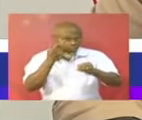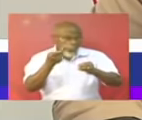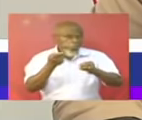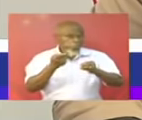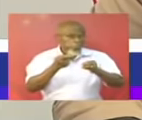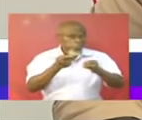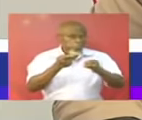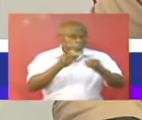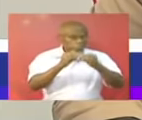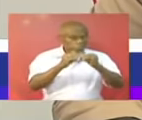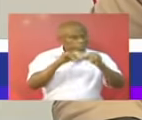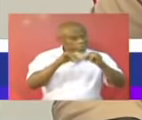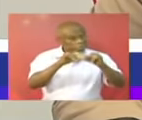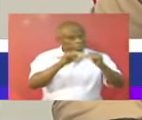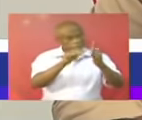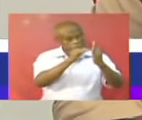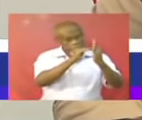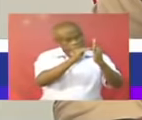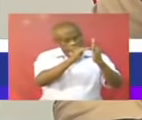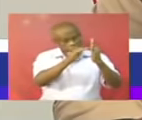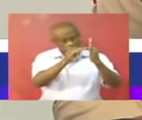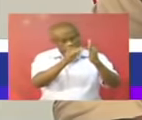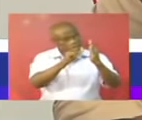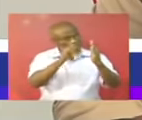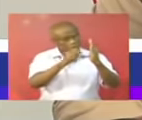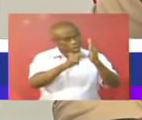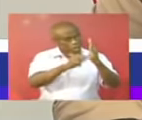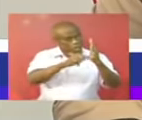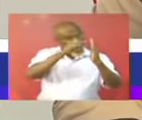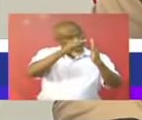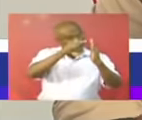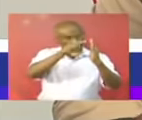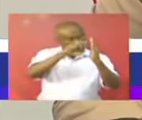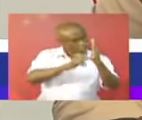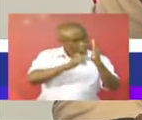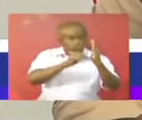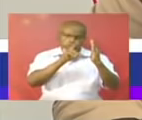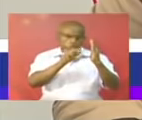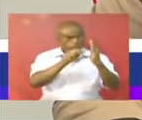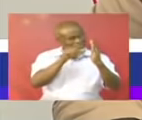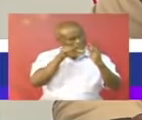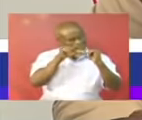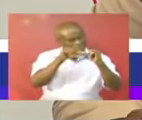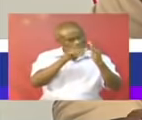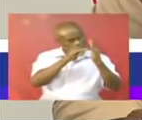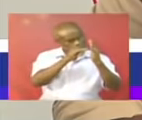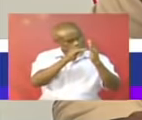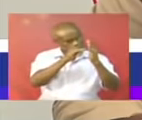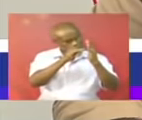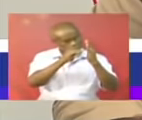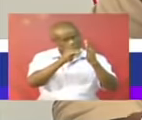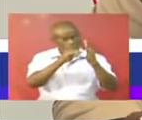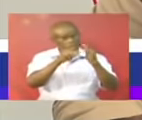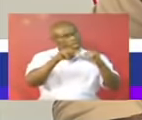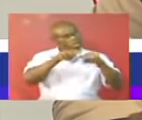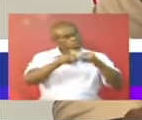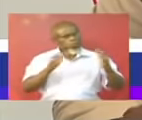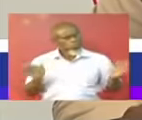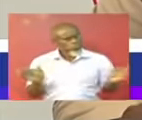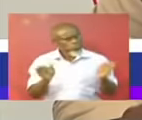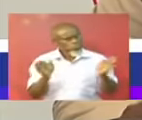continued plateau in the number of cases, not going up or down very rapidly, and we want to encourage the vaccination